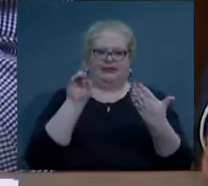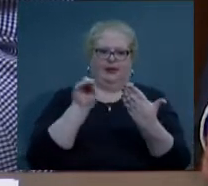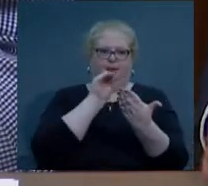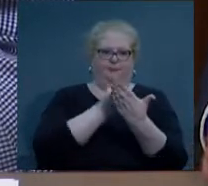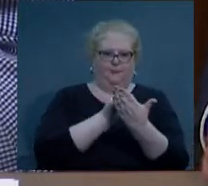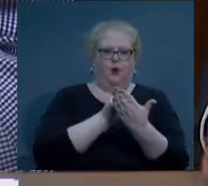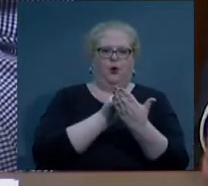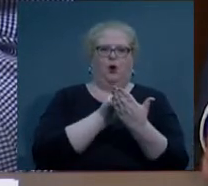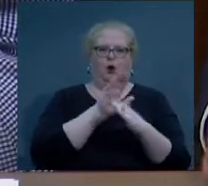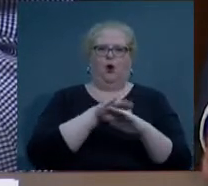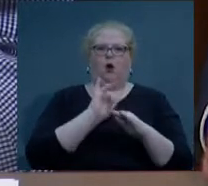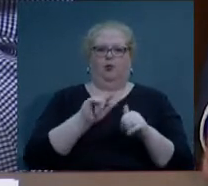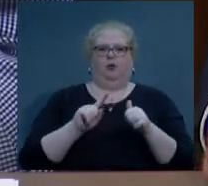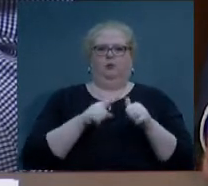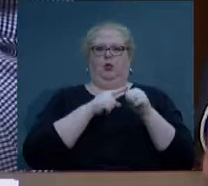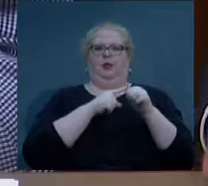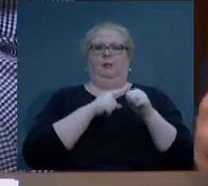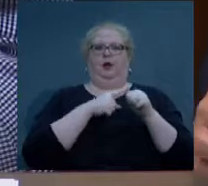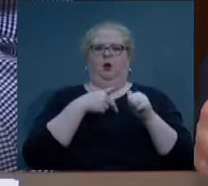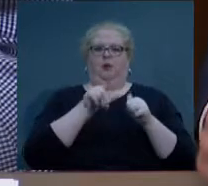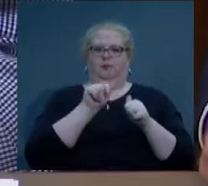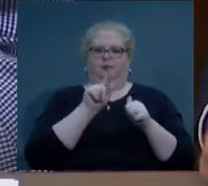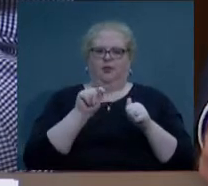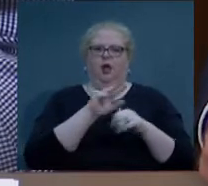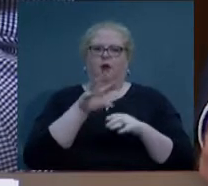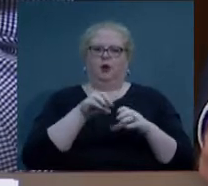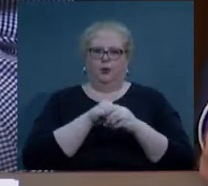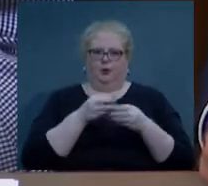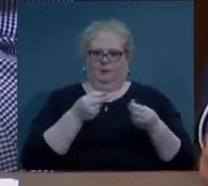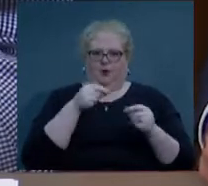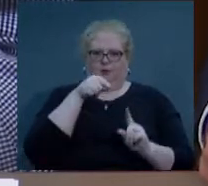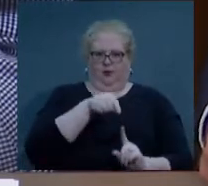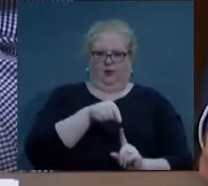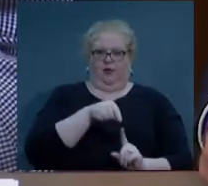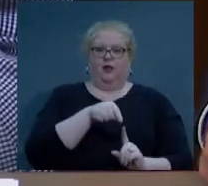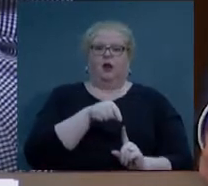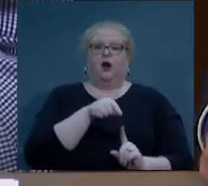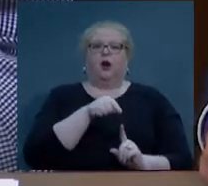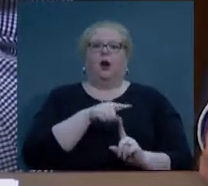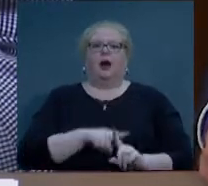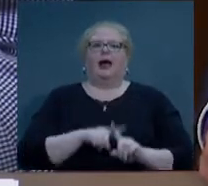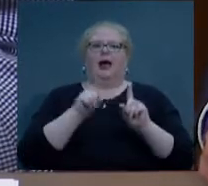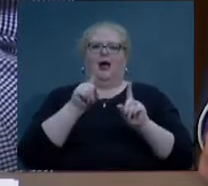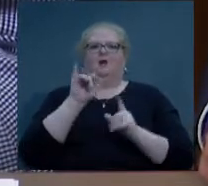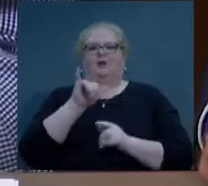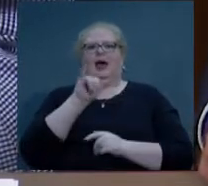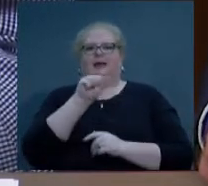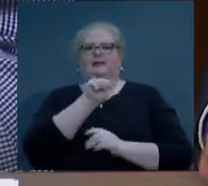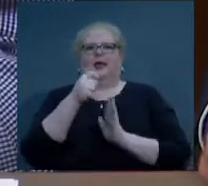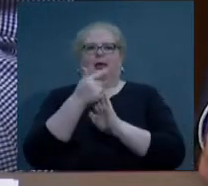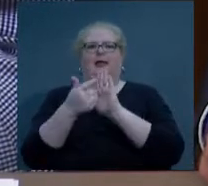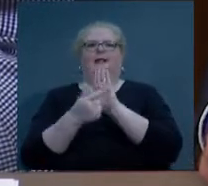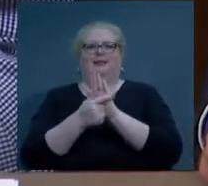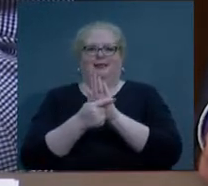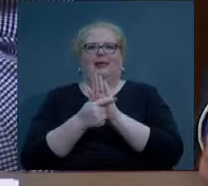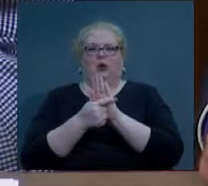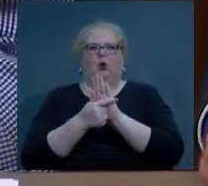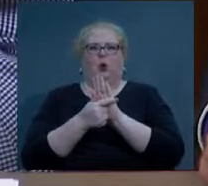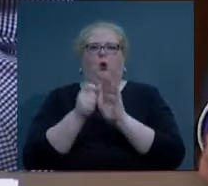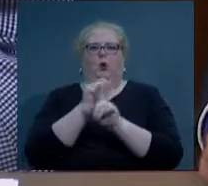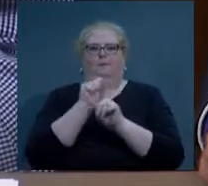preliminary plat here. It is proper to include it on this plat. However, it would be a legal matter for a judge to